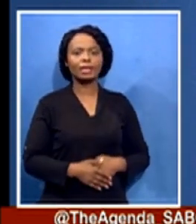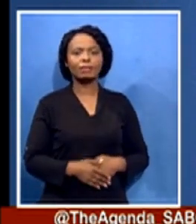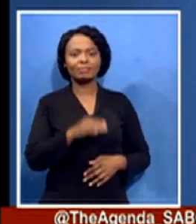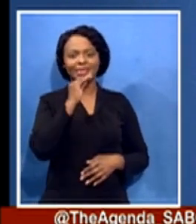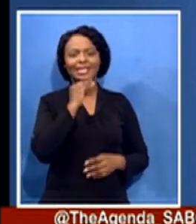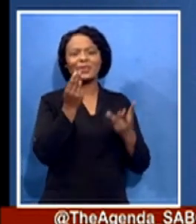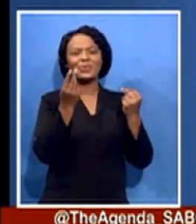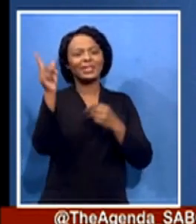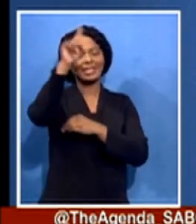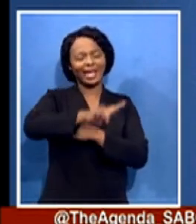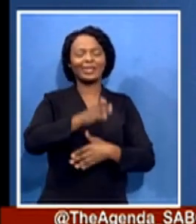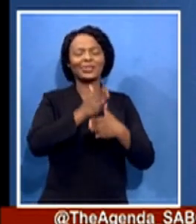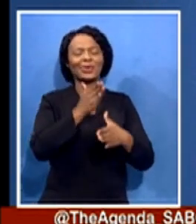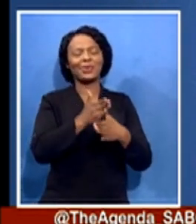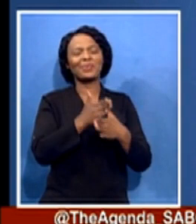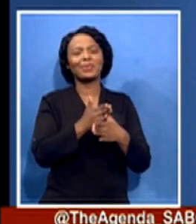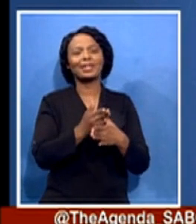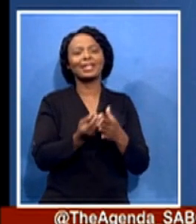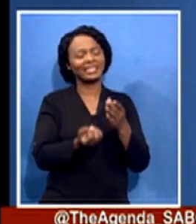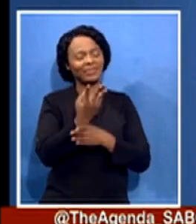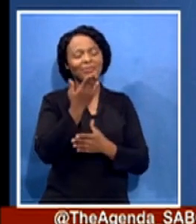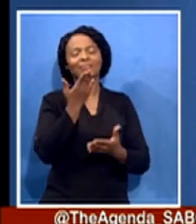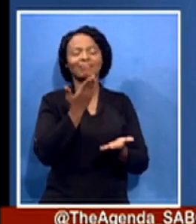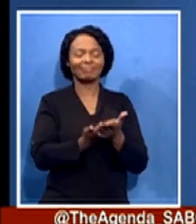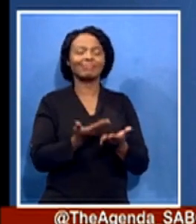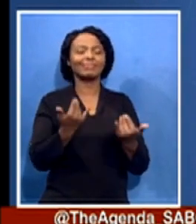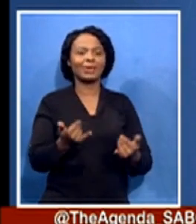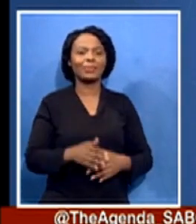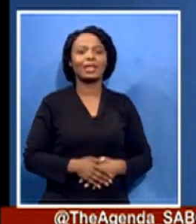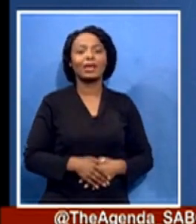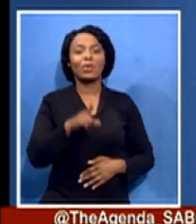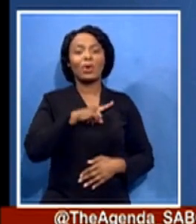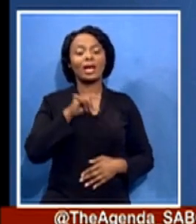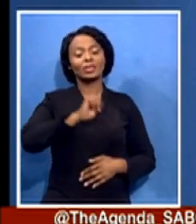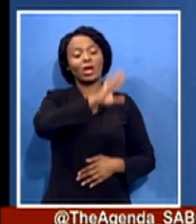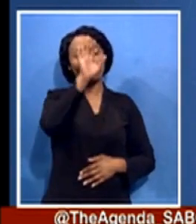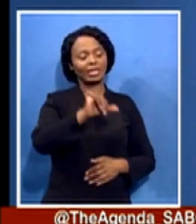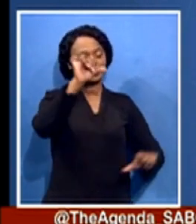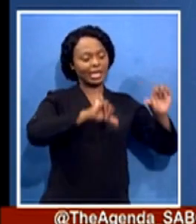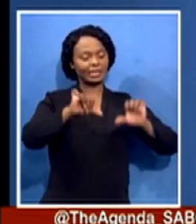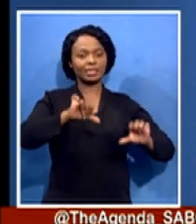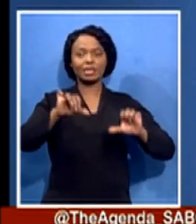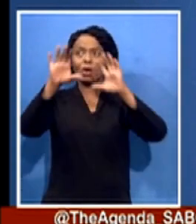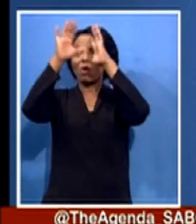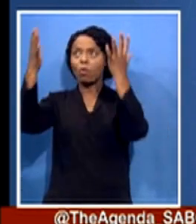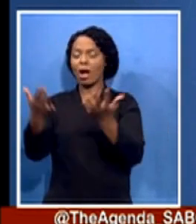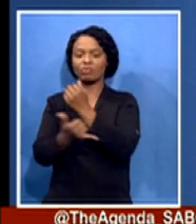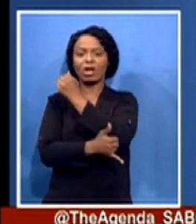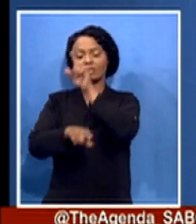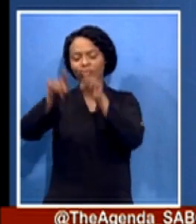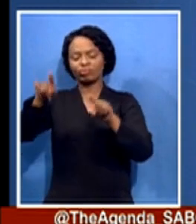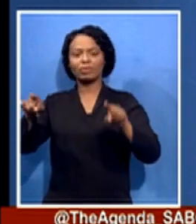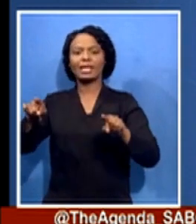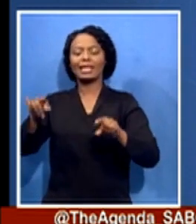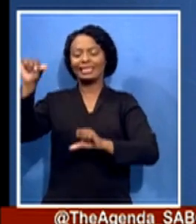about South African scientists and global scientists, many of us, for example, had very